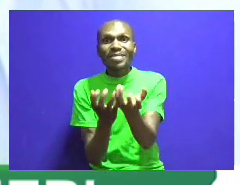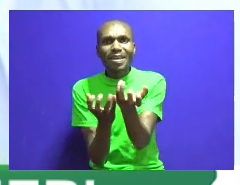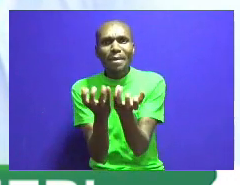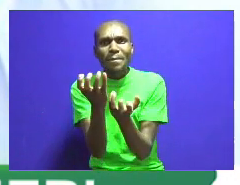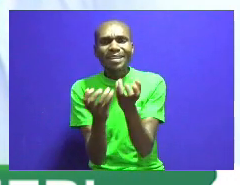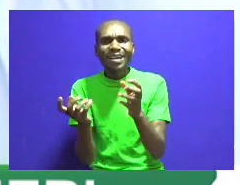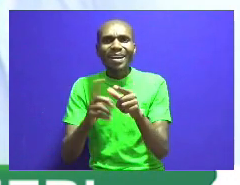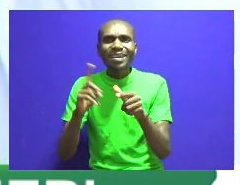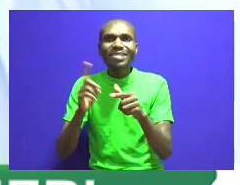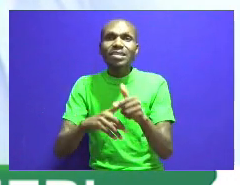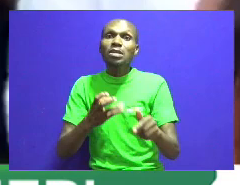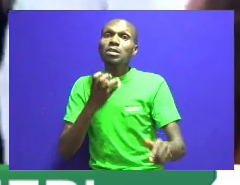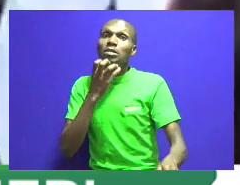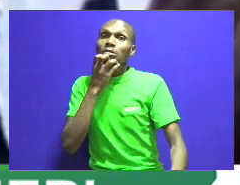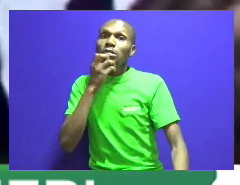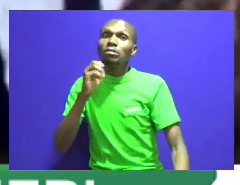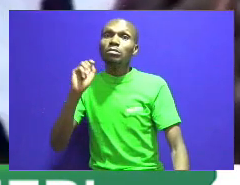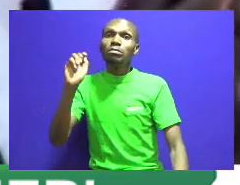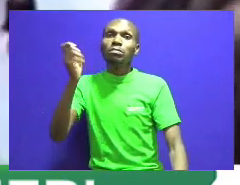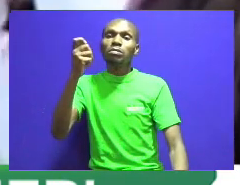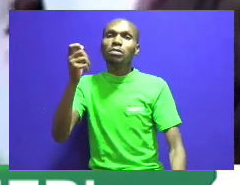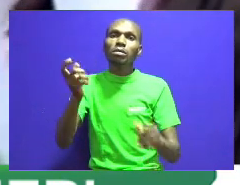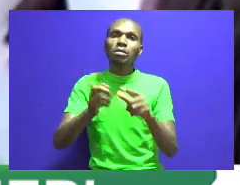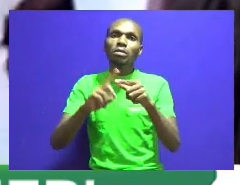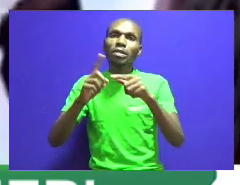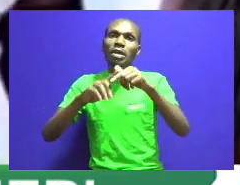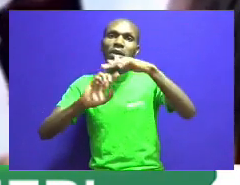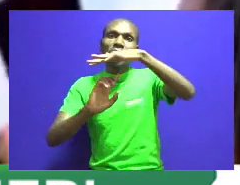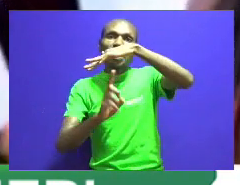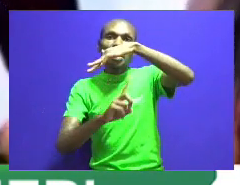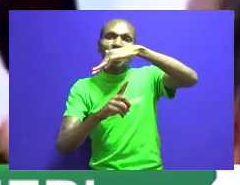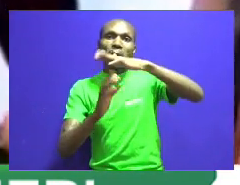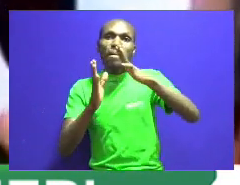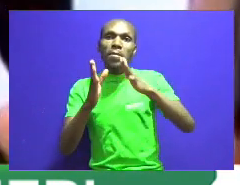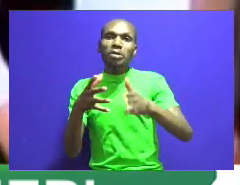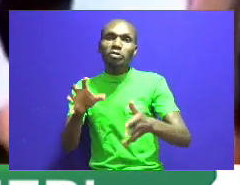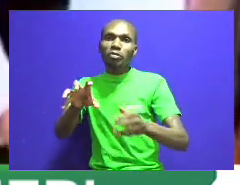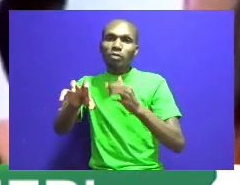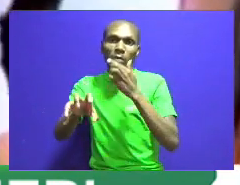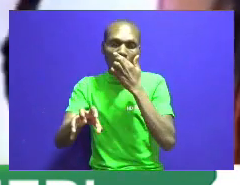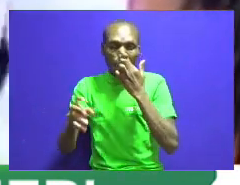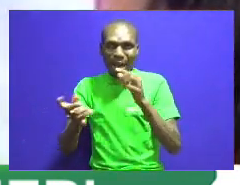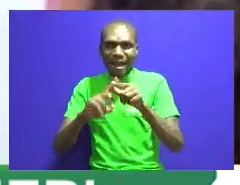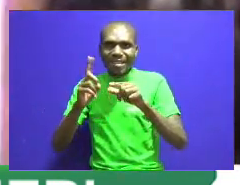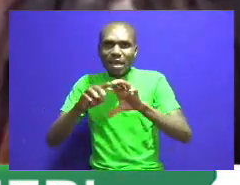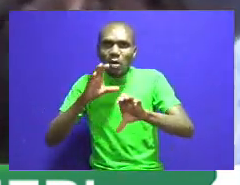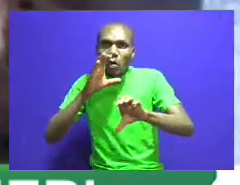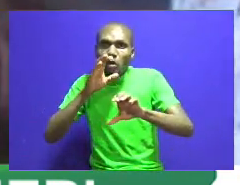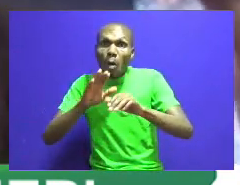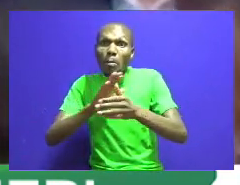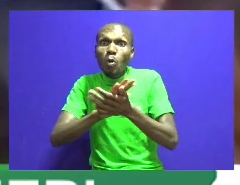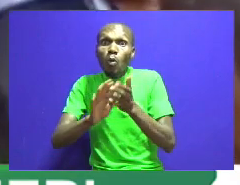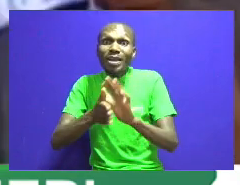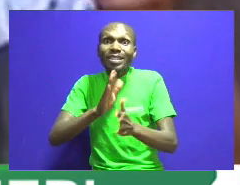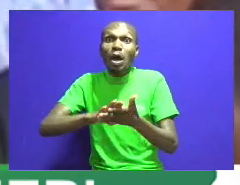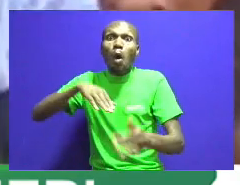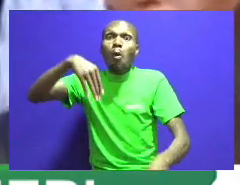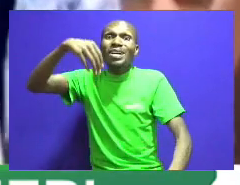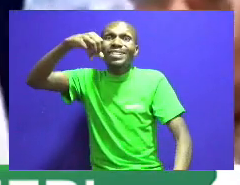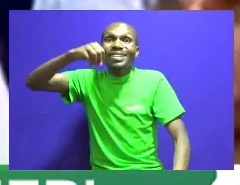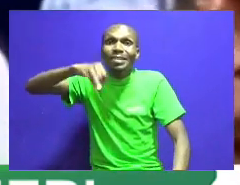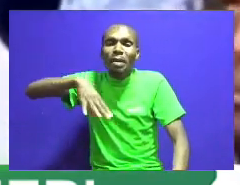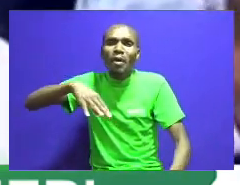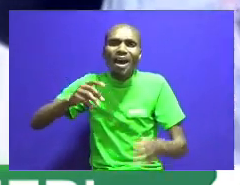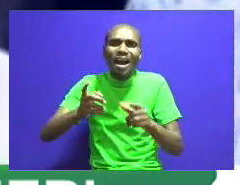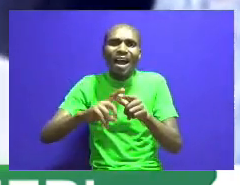them Jomo Kenyatta International Airport. Nomo waziri bobo sombi kikchumba Murkomen ka ukwana igoro yoko para wechinguru chumulero